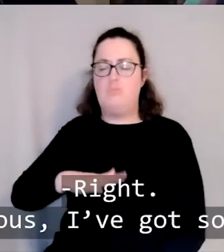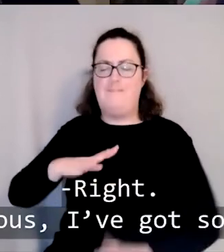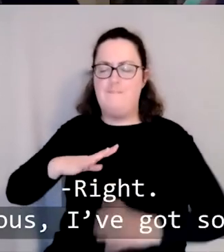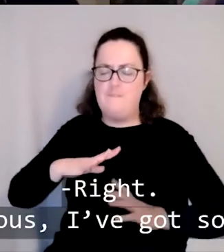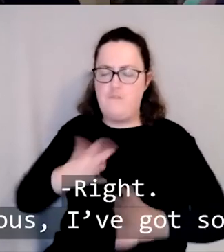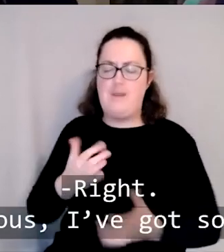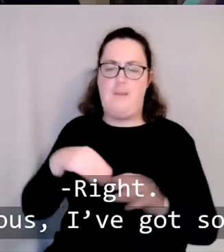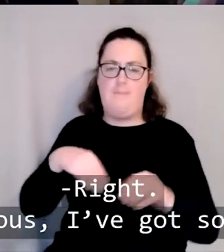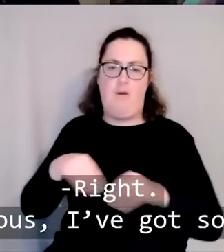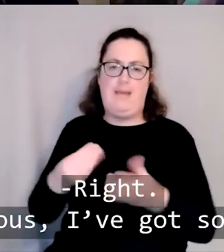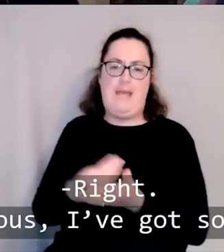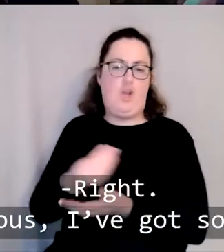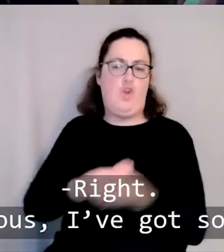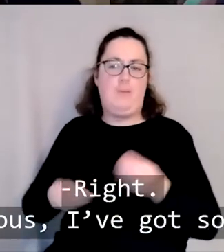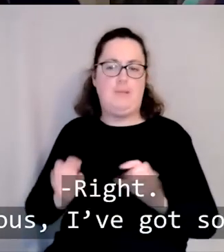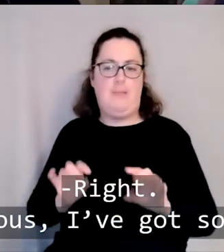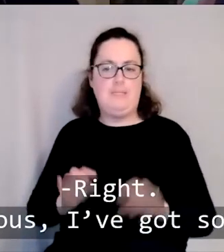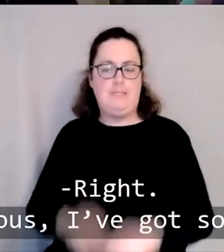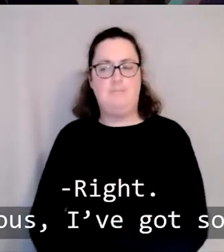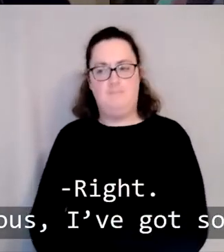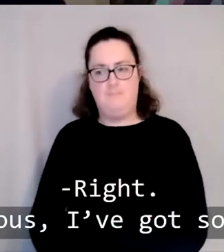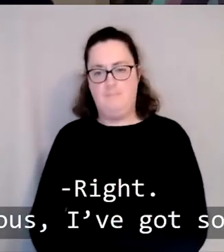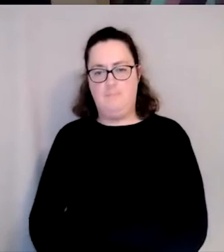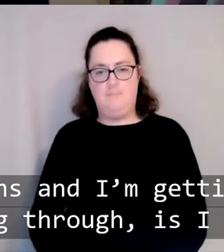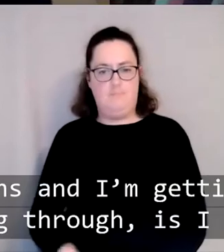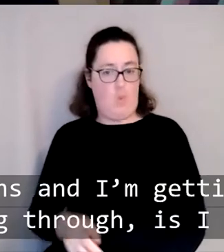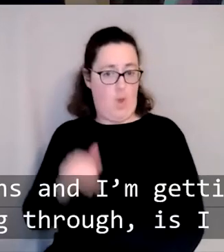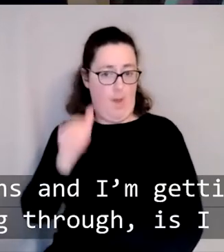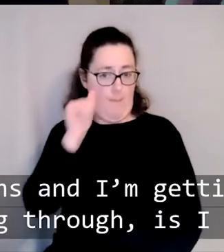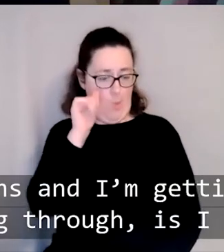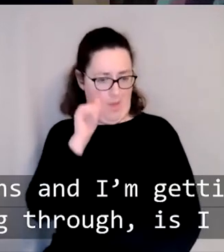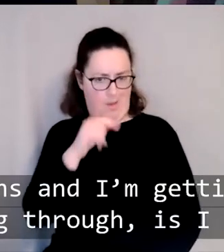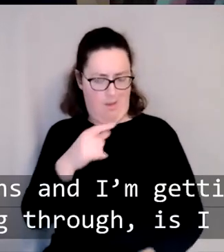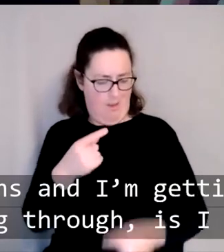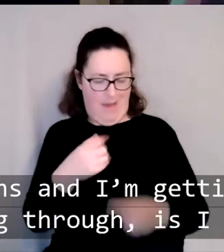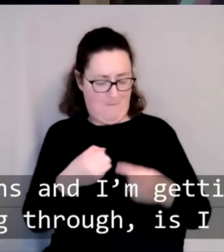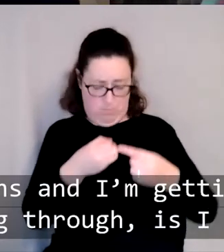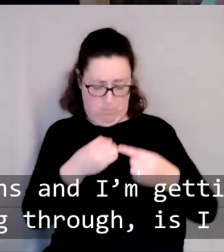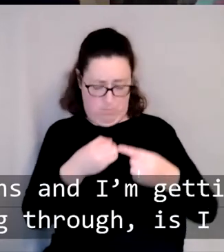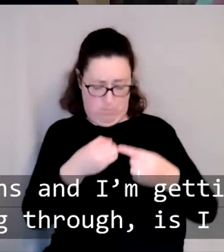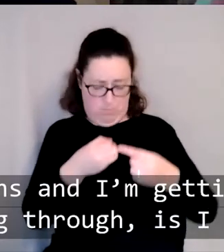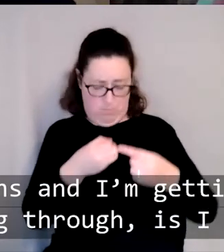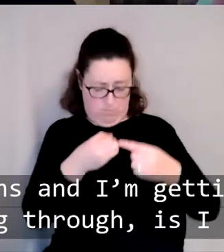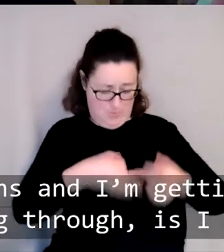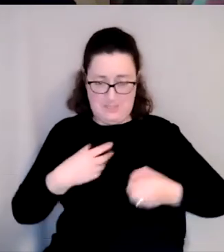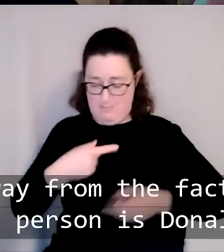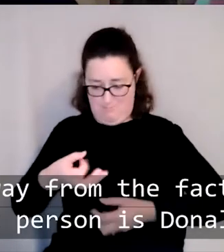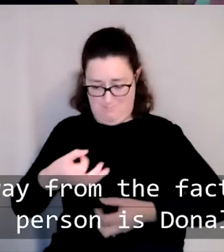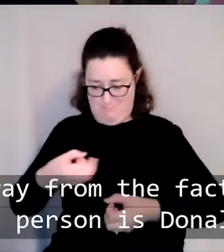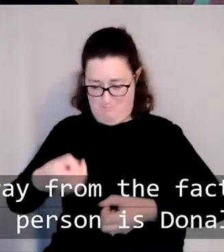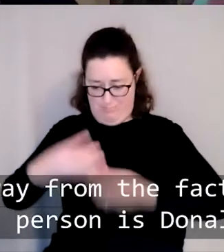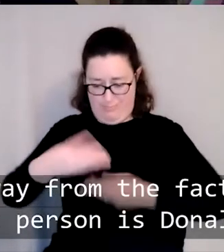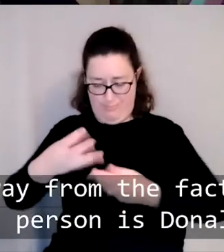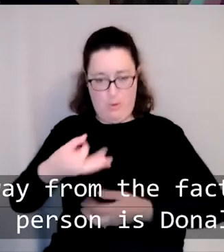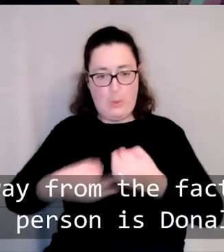Right. I'm conscious where I've got so many more questions, and I'm getting some coming through. Is I can't